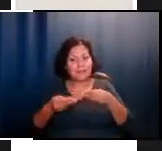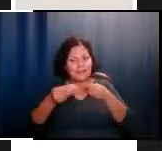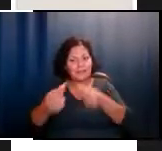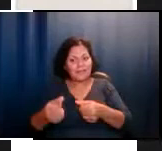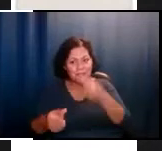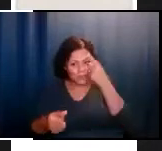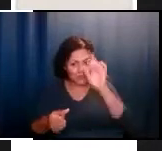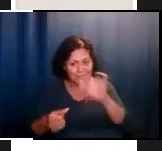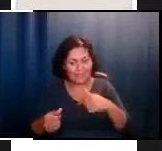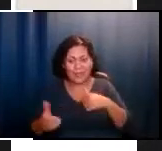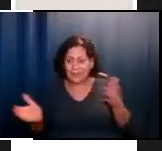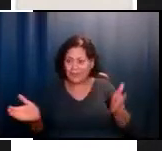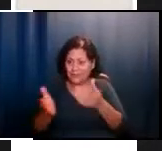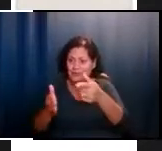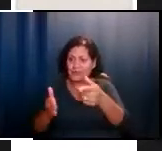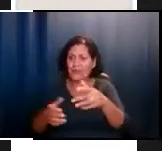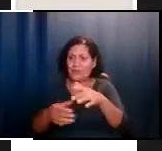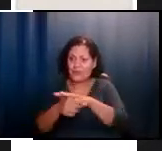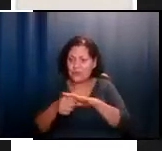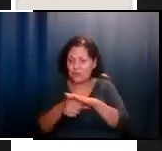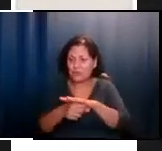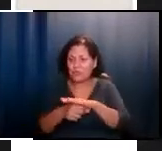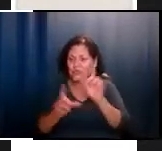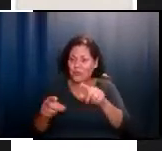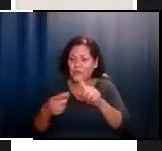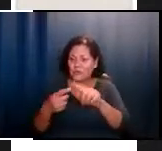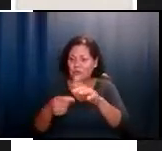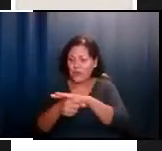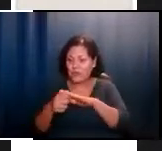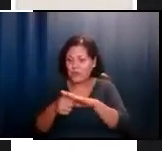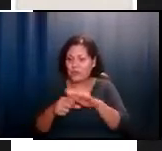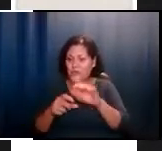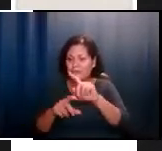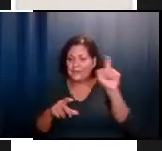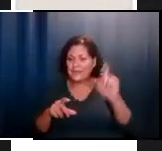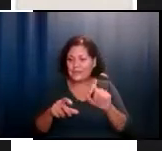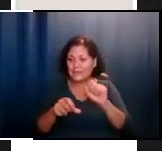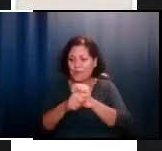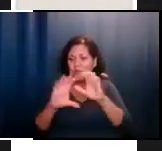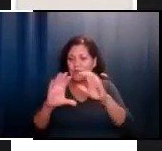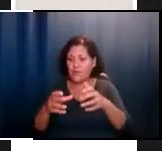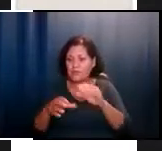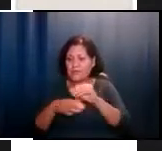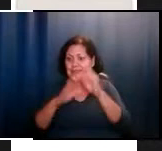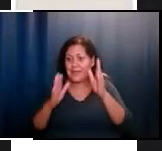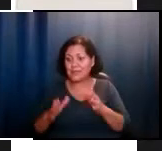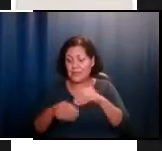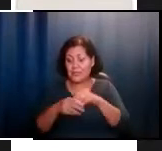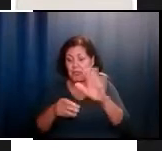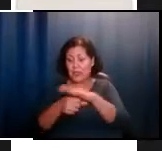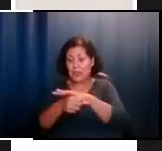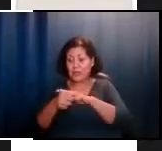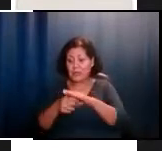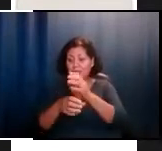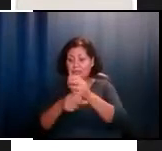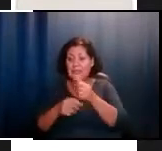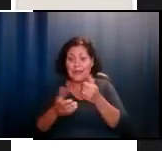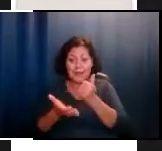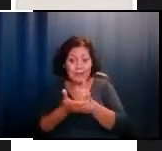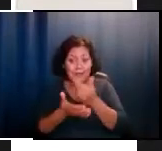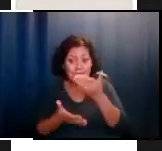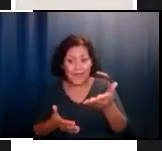encourage you to look for your local Texas Workforce counselor in your area to be able to get some help